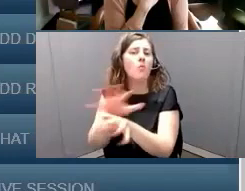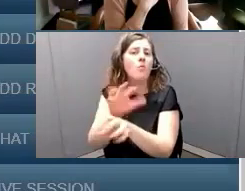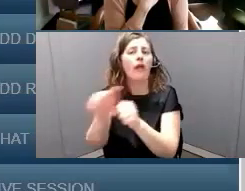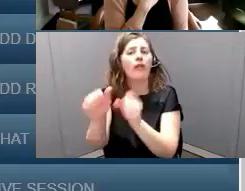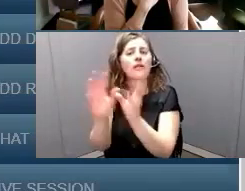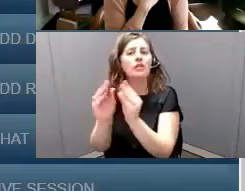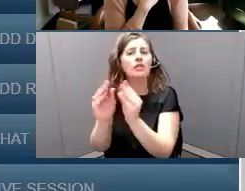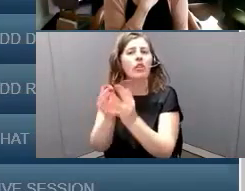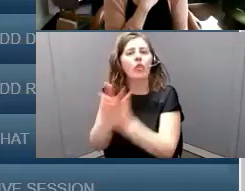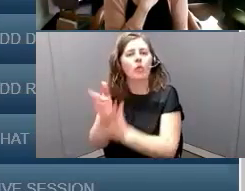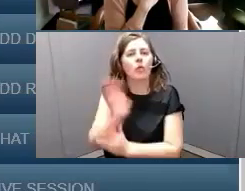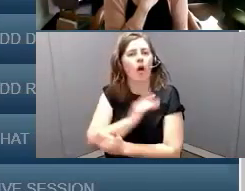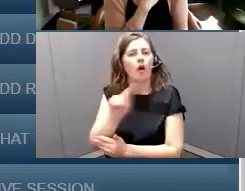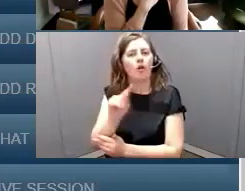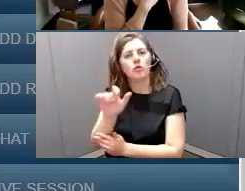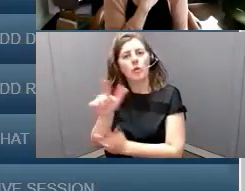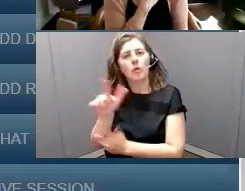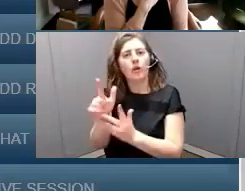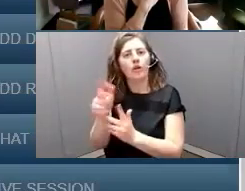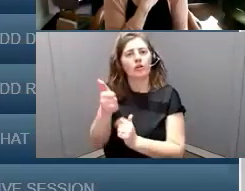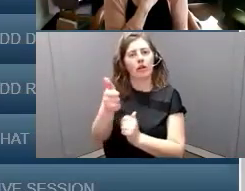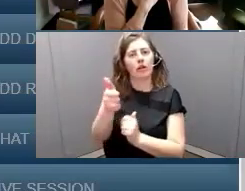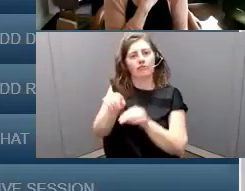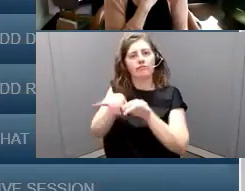session via our tool here and go out on your own.